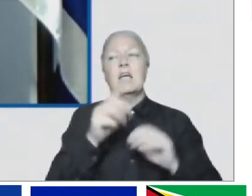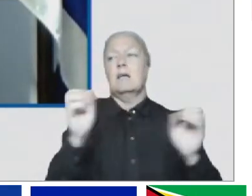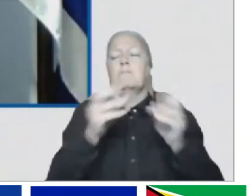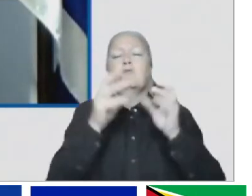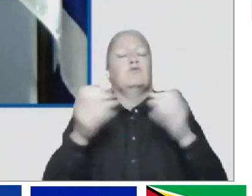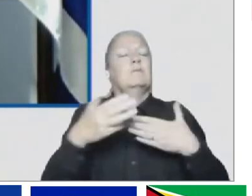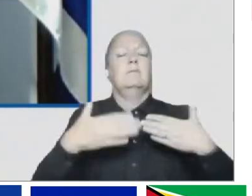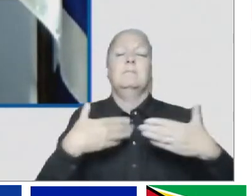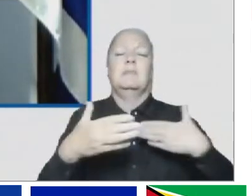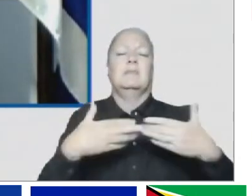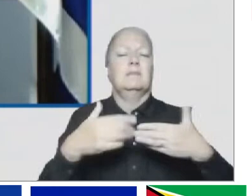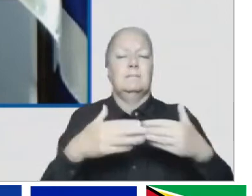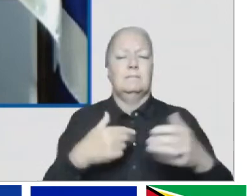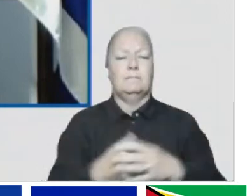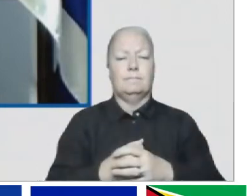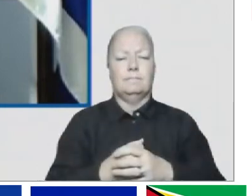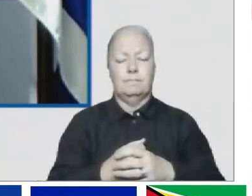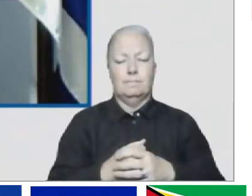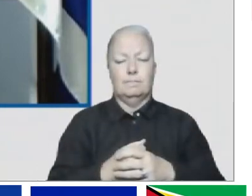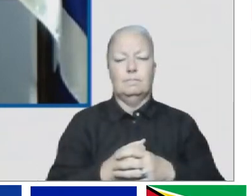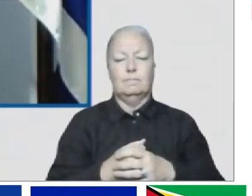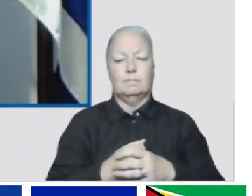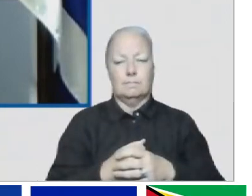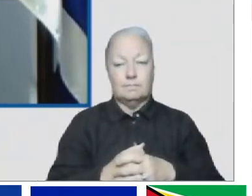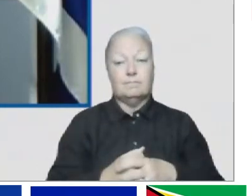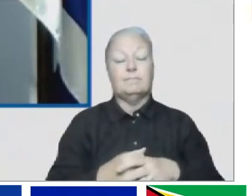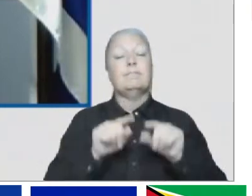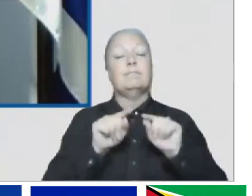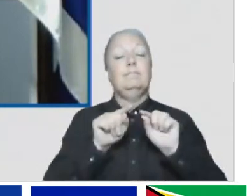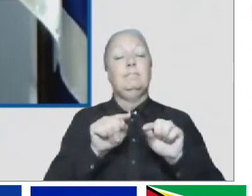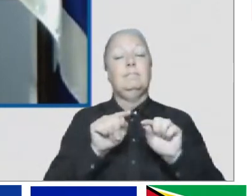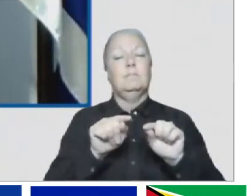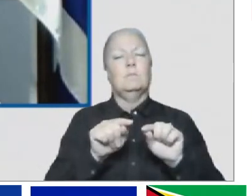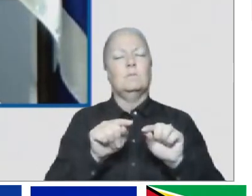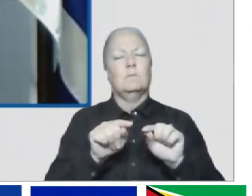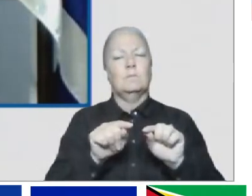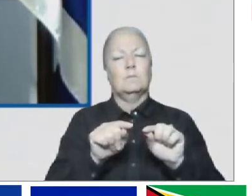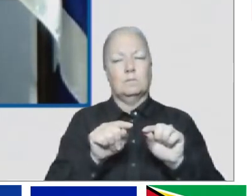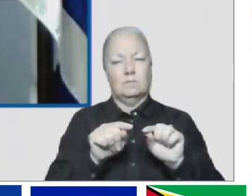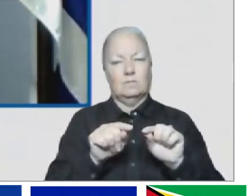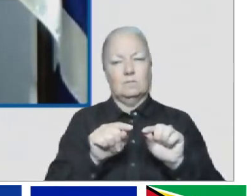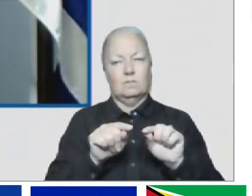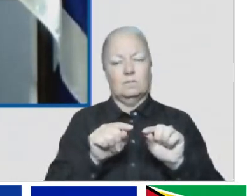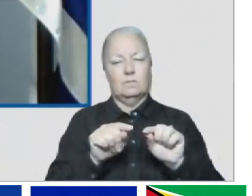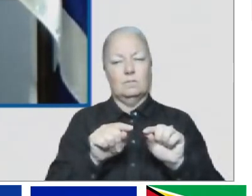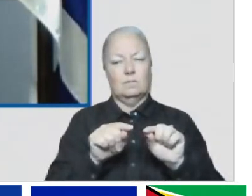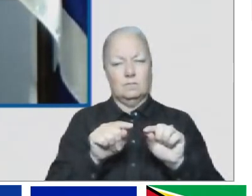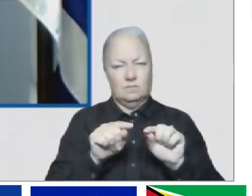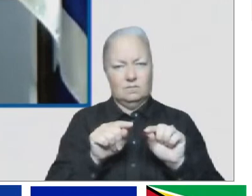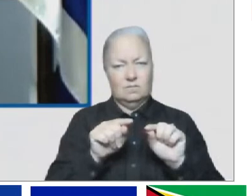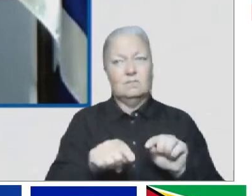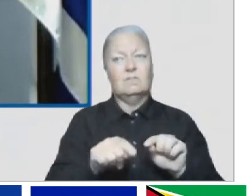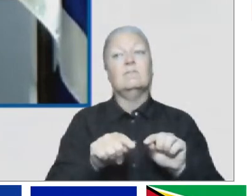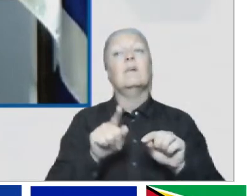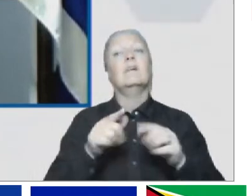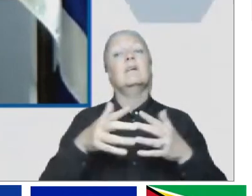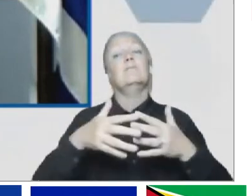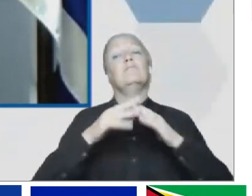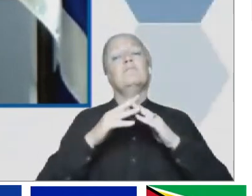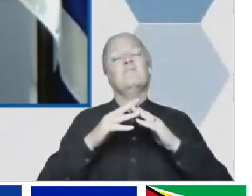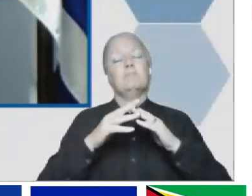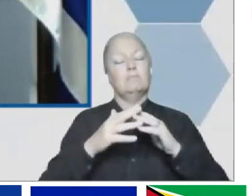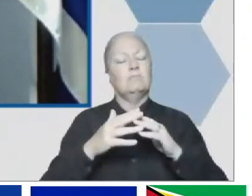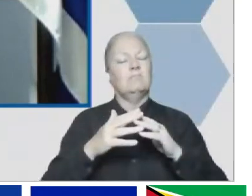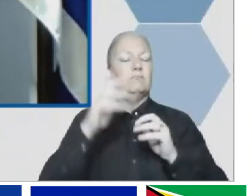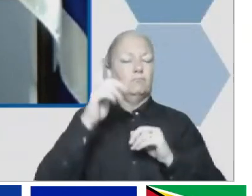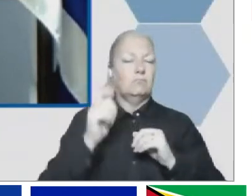This application started in 2019, and then when the pandemic arrived in 2020,